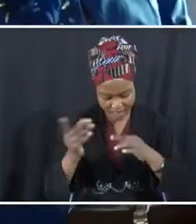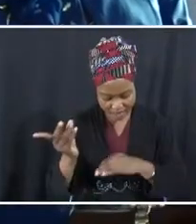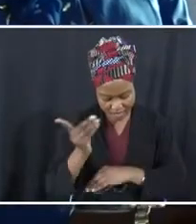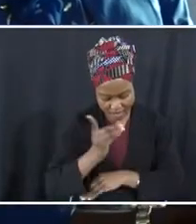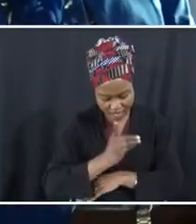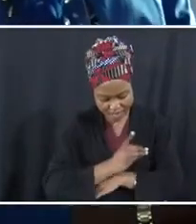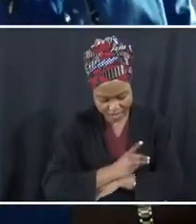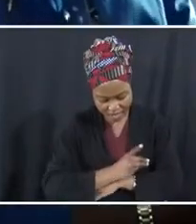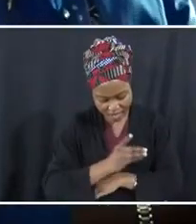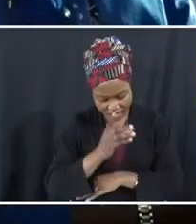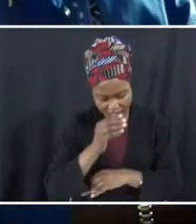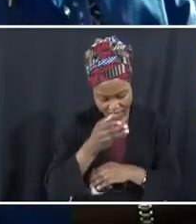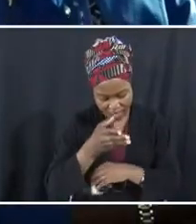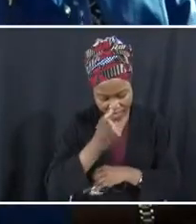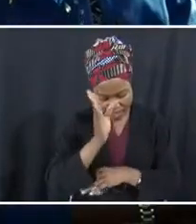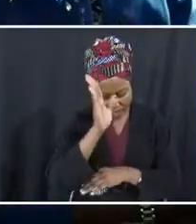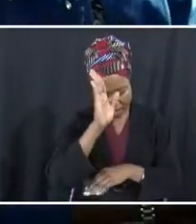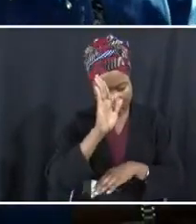Until